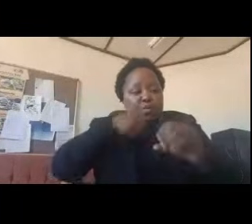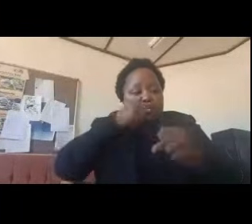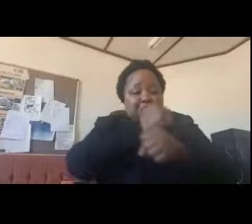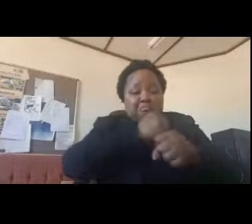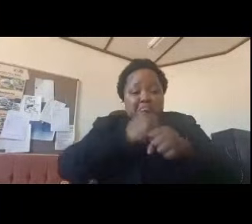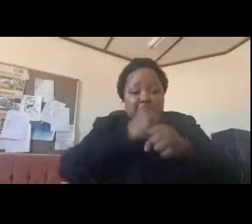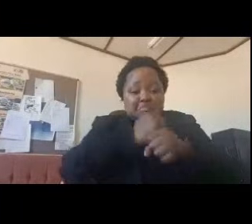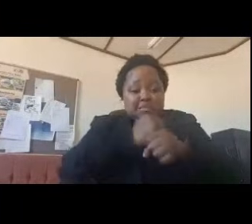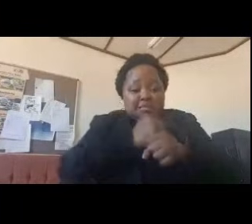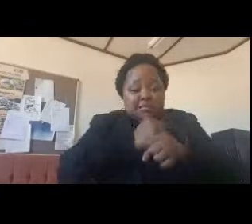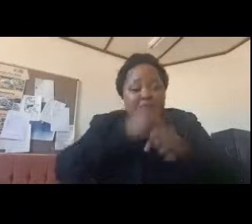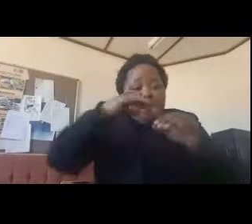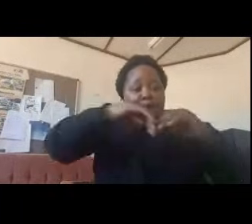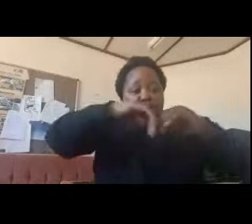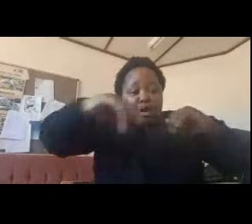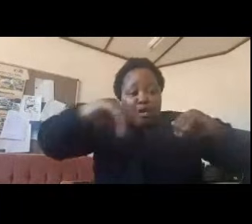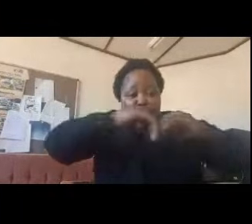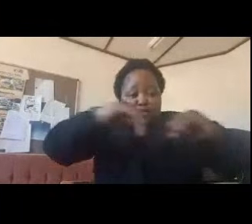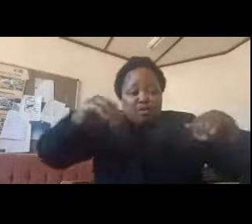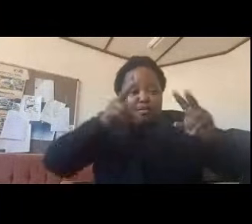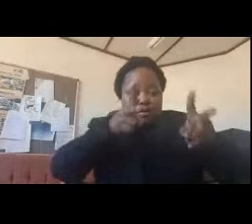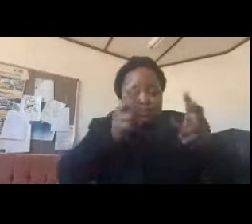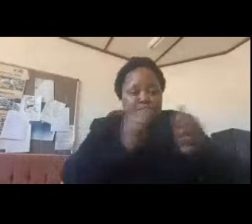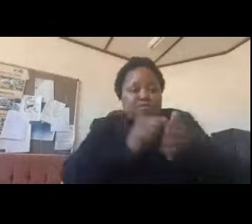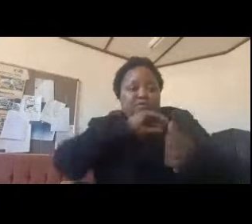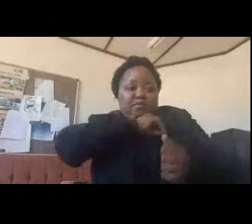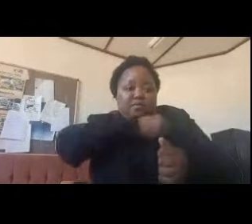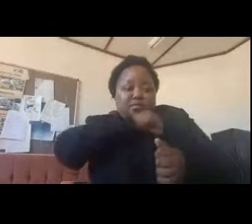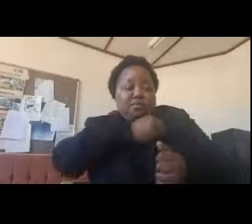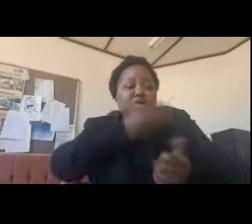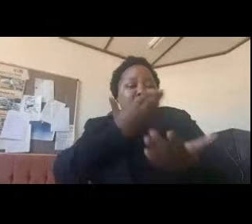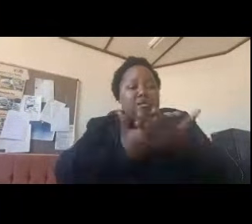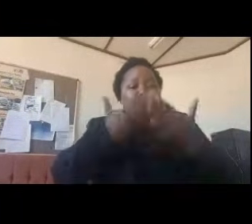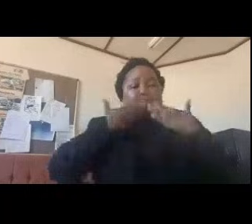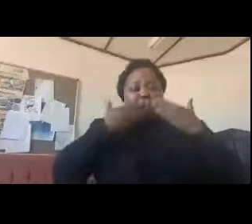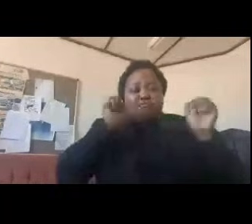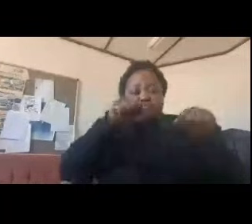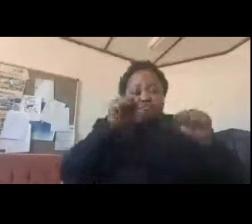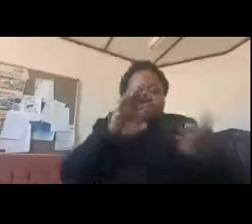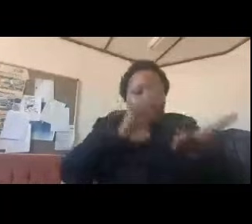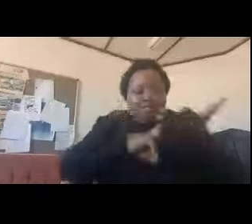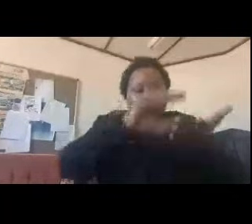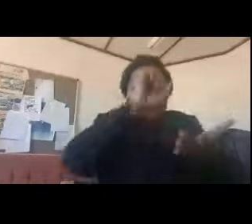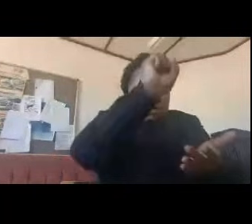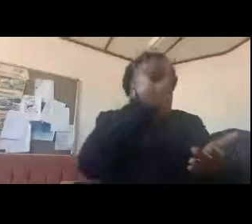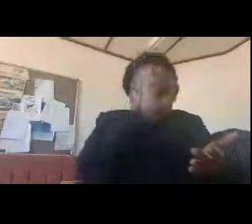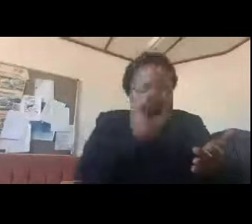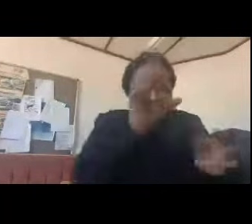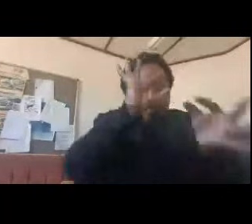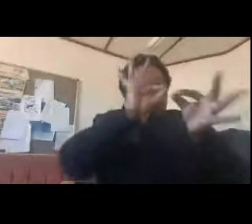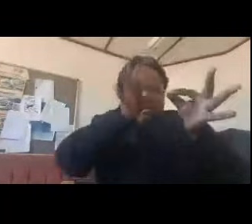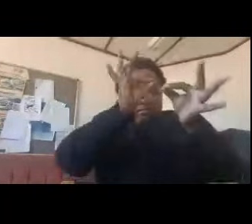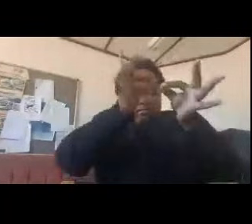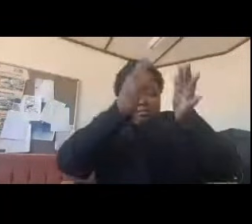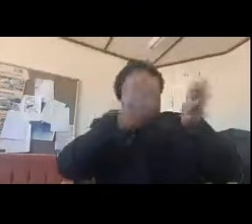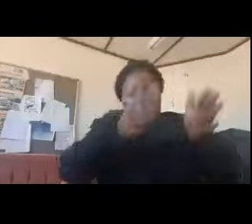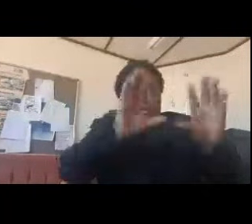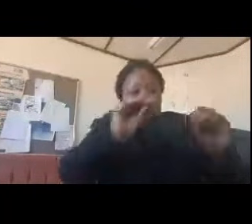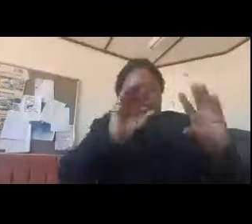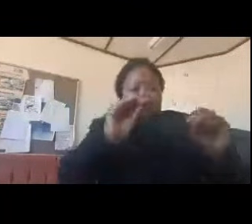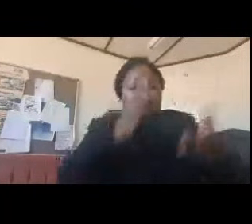persons with disabilities. I'd like to appreciate the fact that Mem Alisawan is even with us today for sign